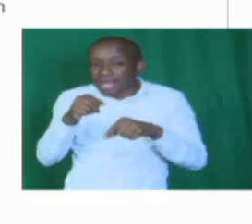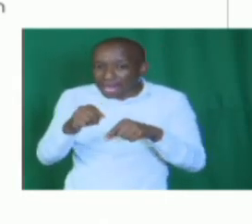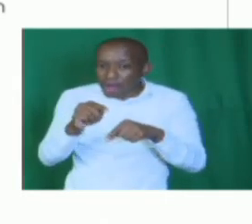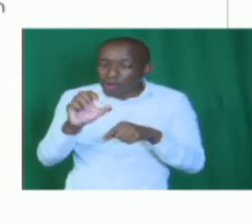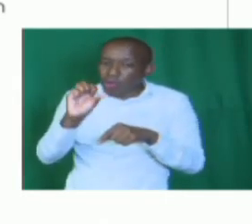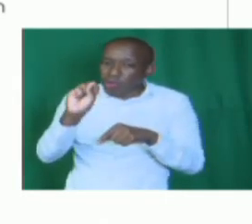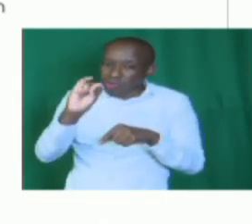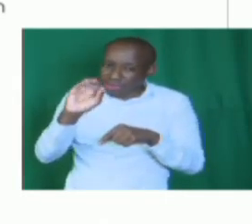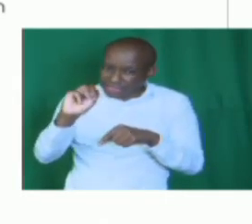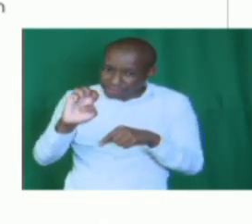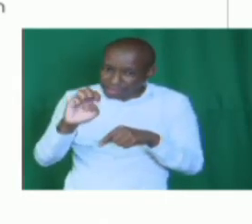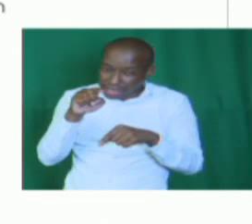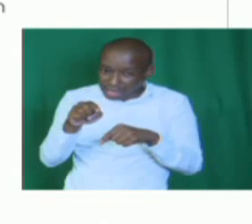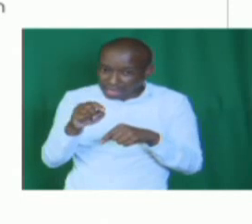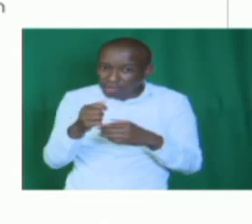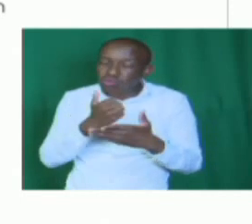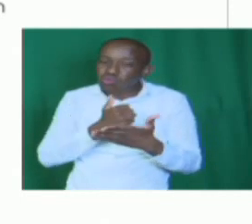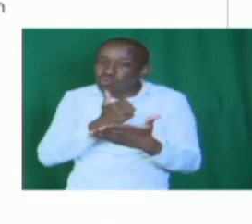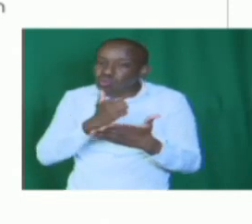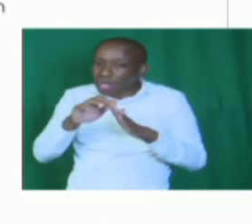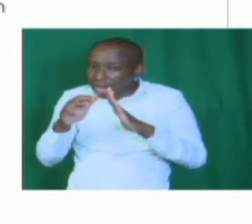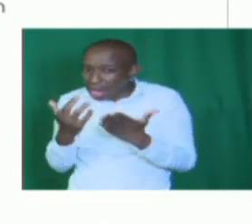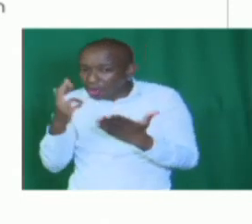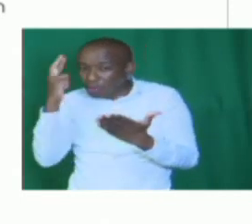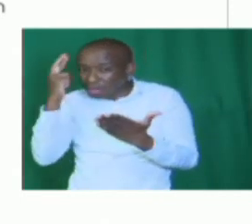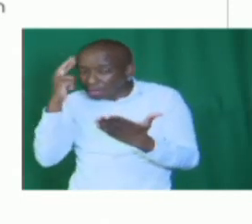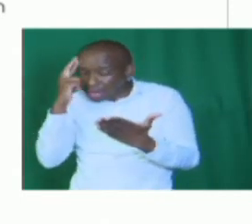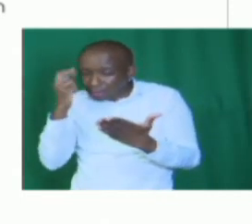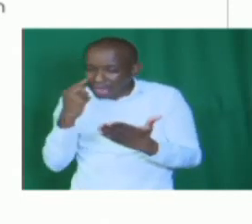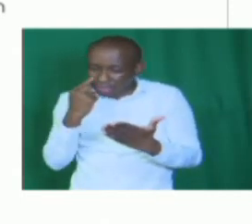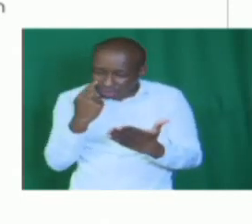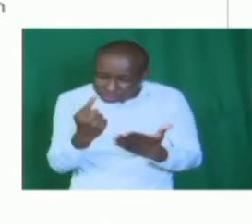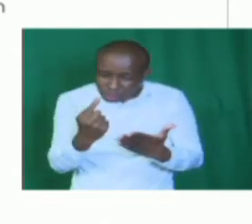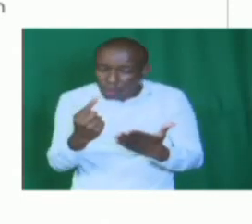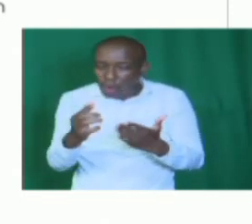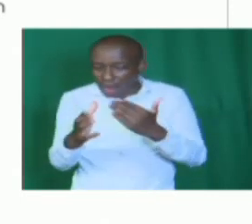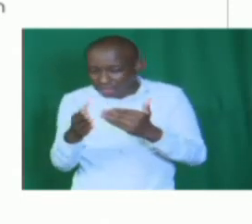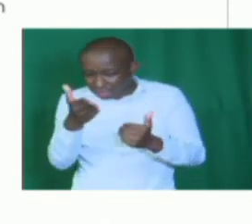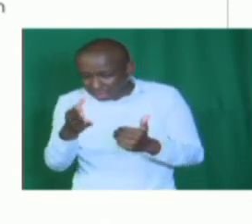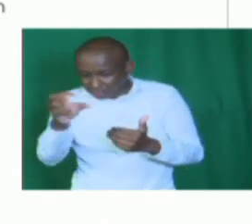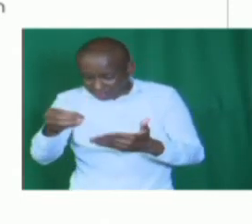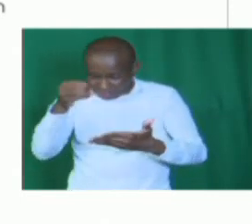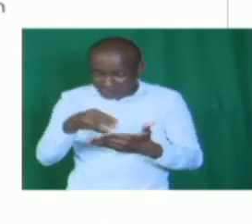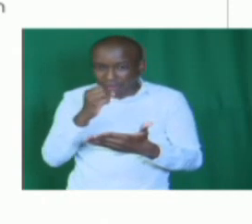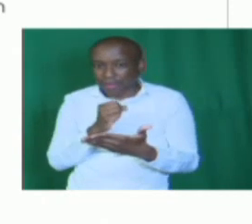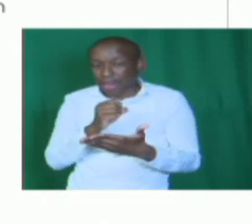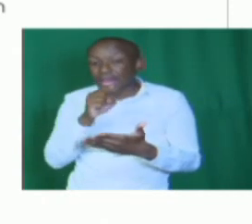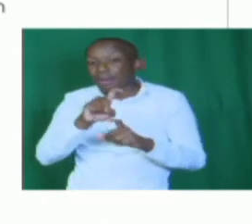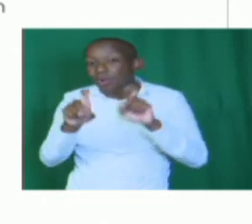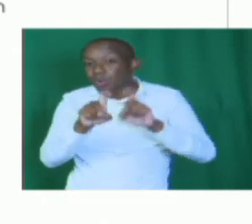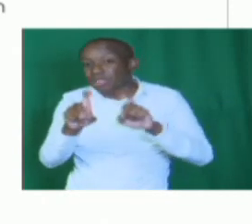and scanning skills to spot the answer. And in this type of